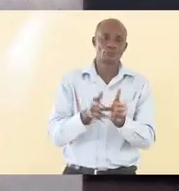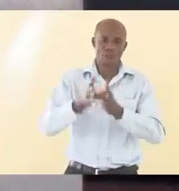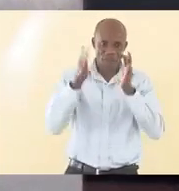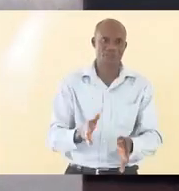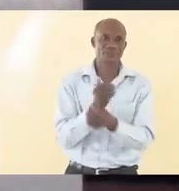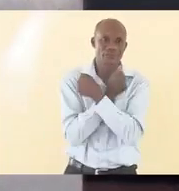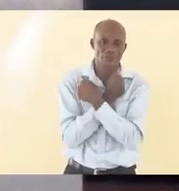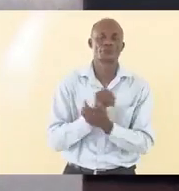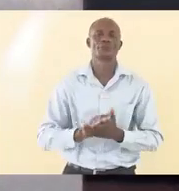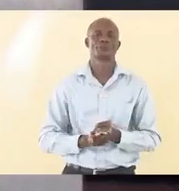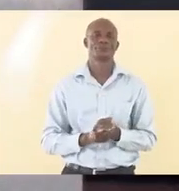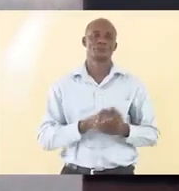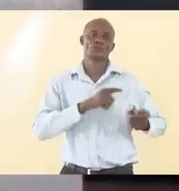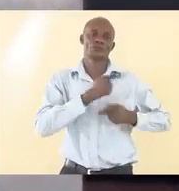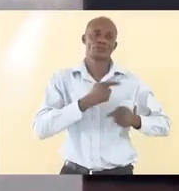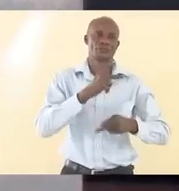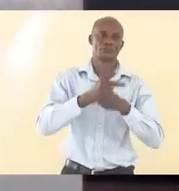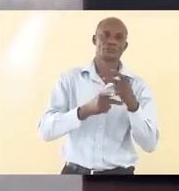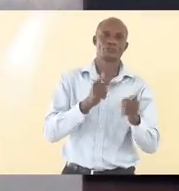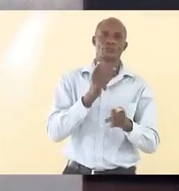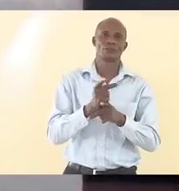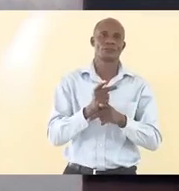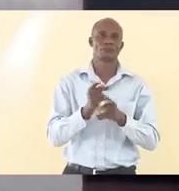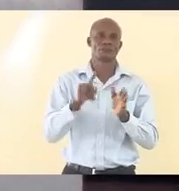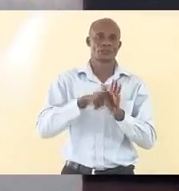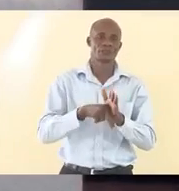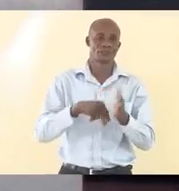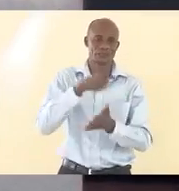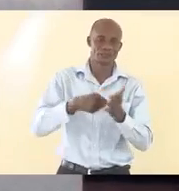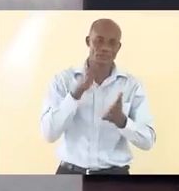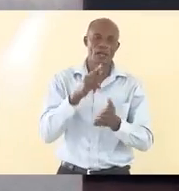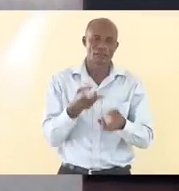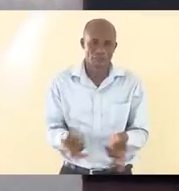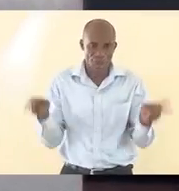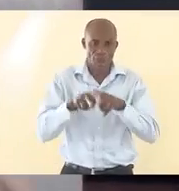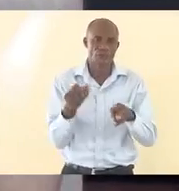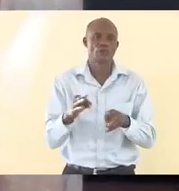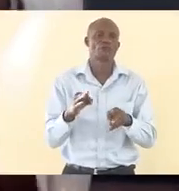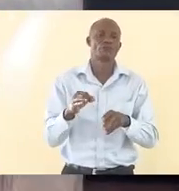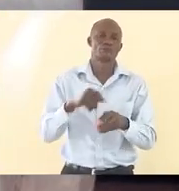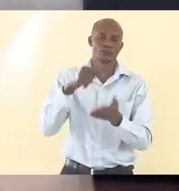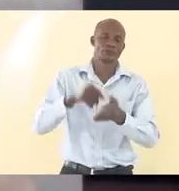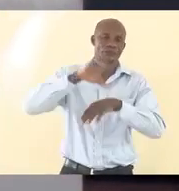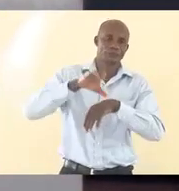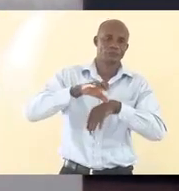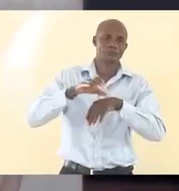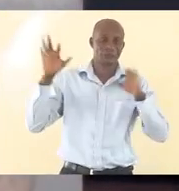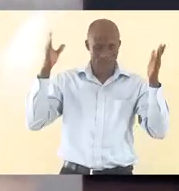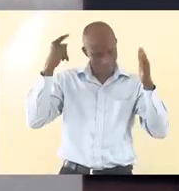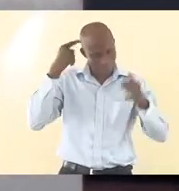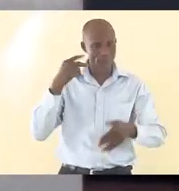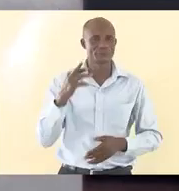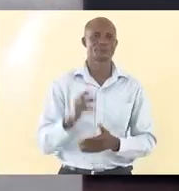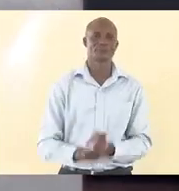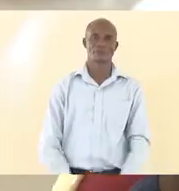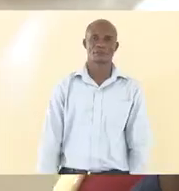love, generosity and kindness and so on and so forth. These are the values of Lux Terra that Perpetua is talking about. Another round